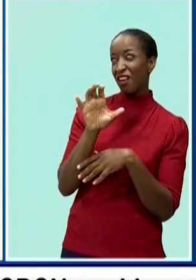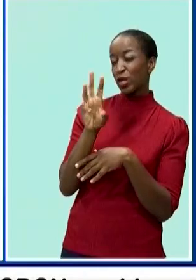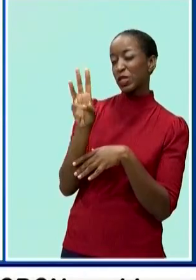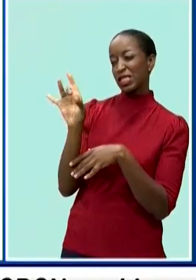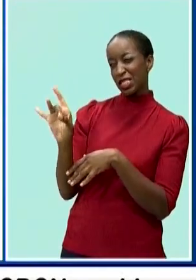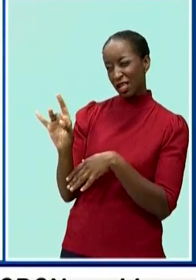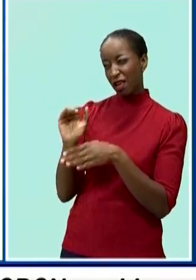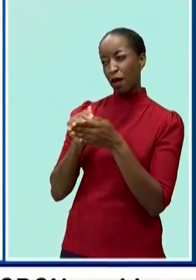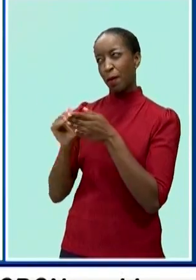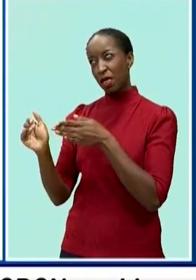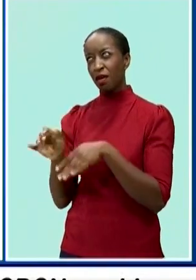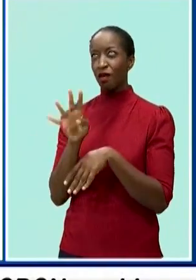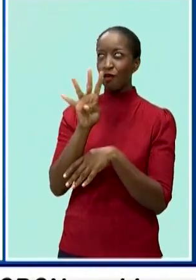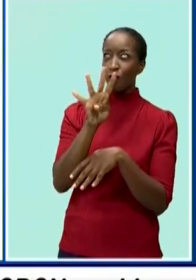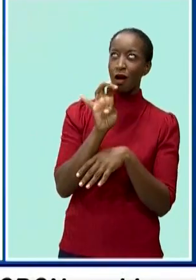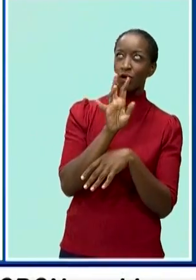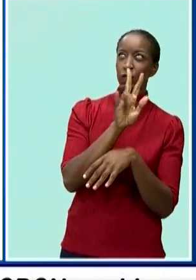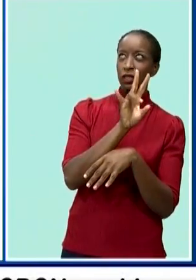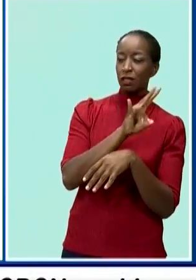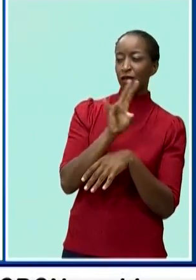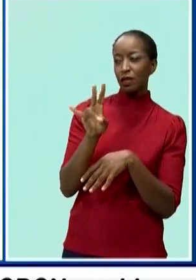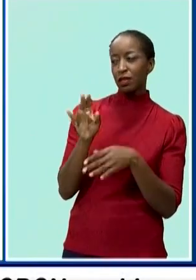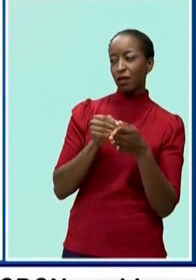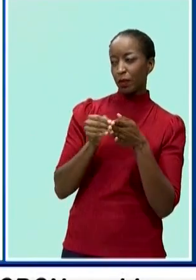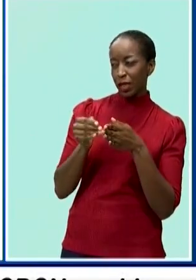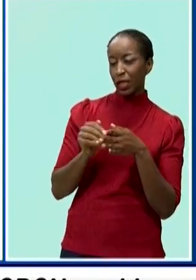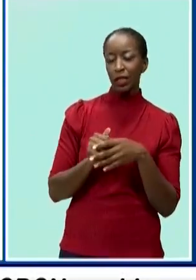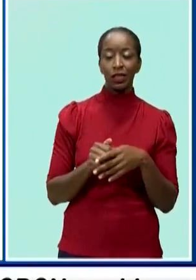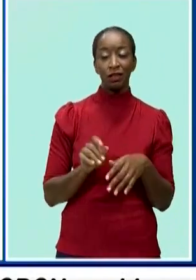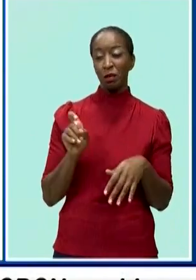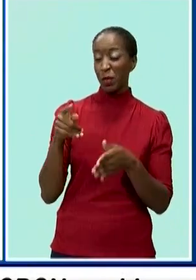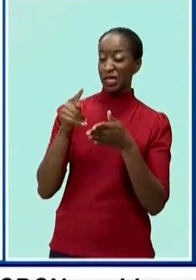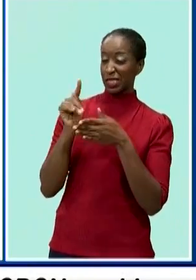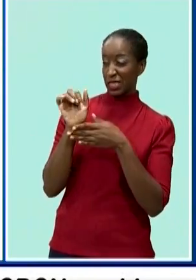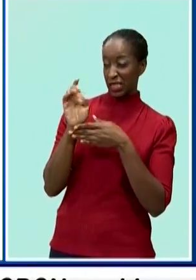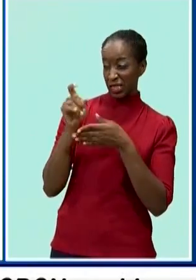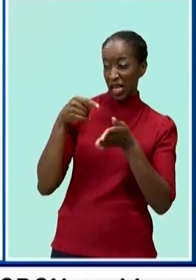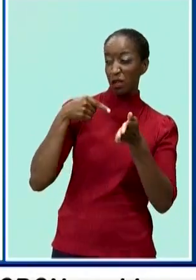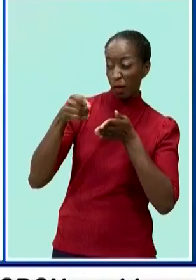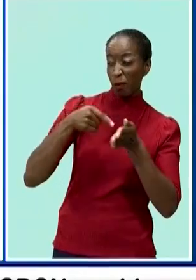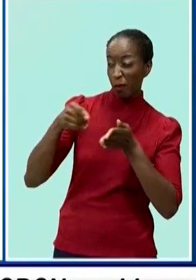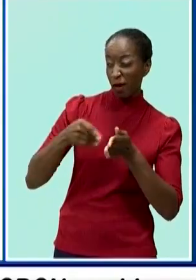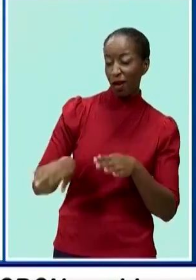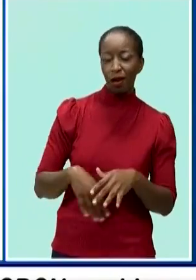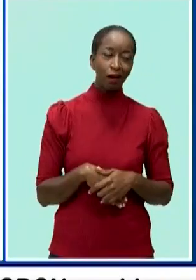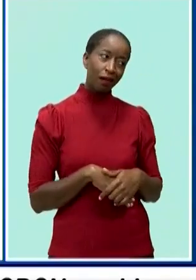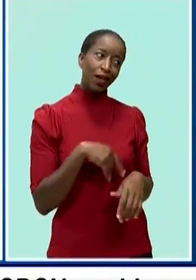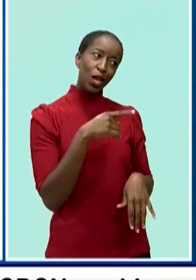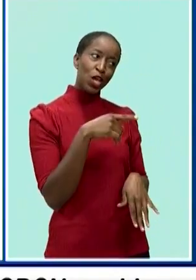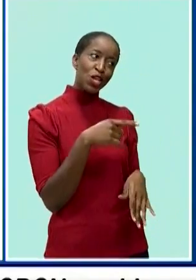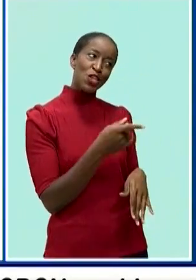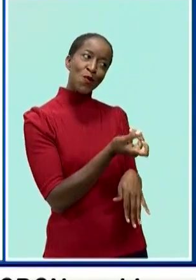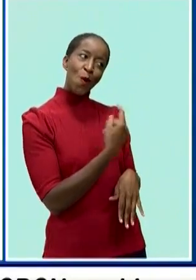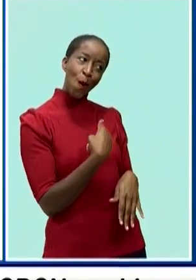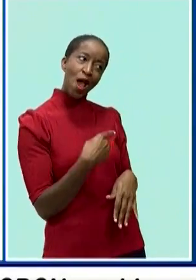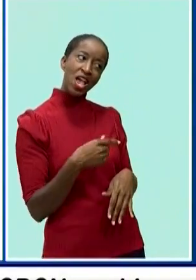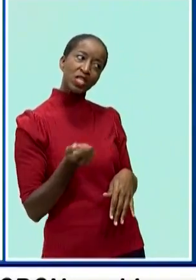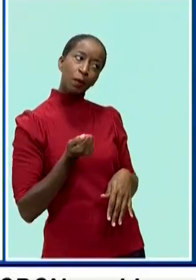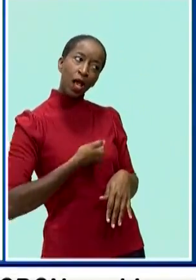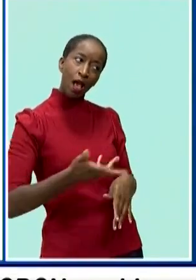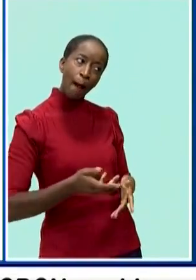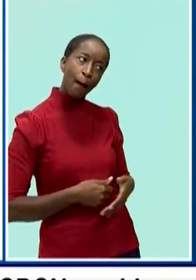to 477 million. That tax man hit him pretty hard. Of all the questions you could ask me, you asked me the one about gambling. You know why.